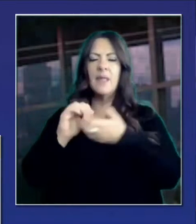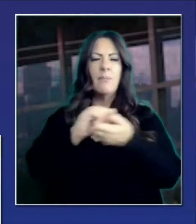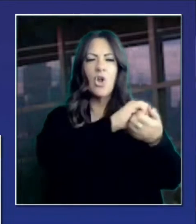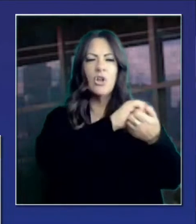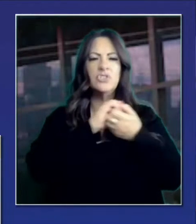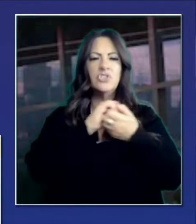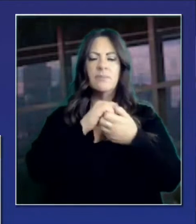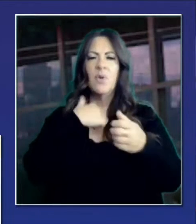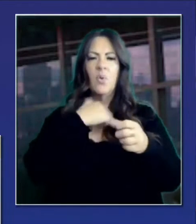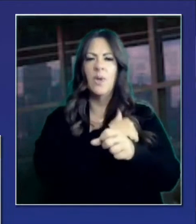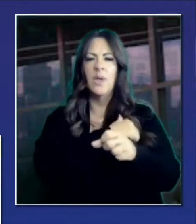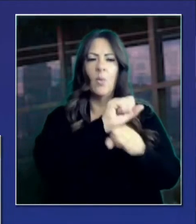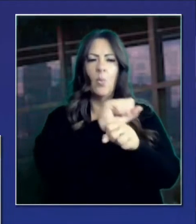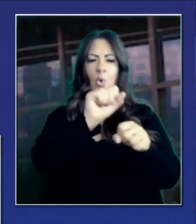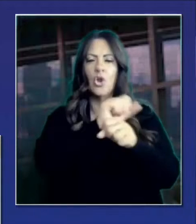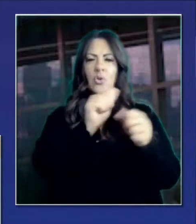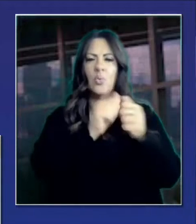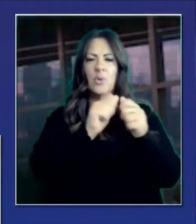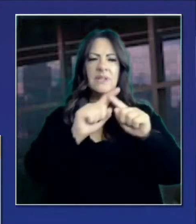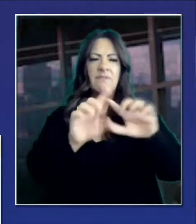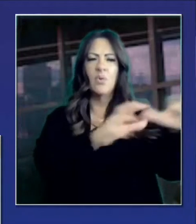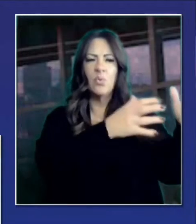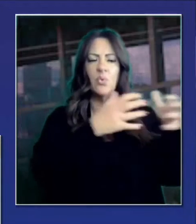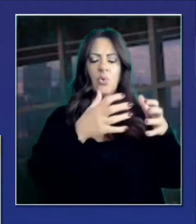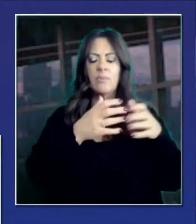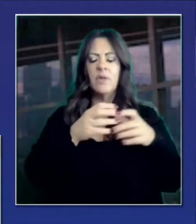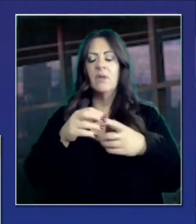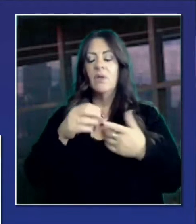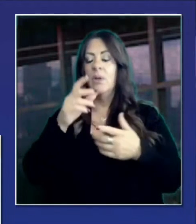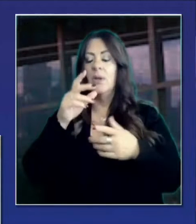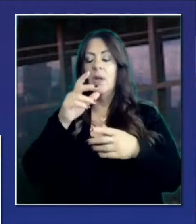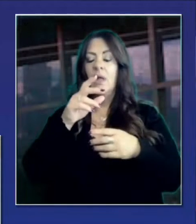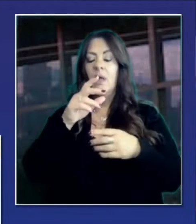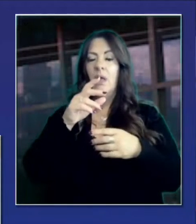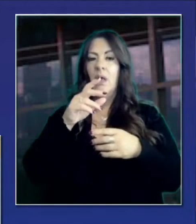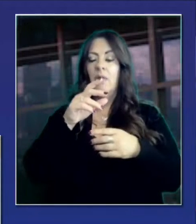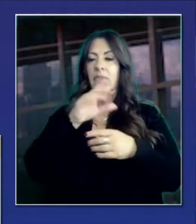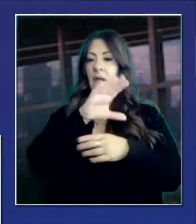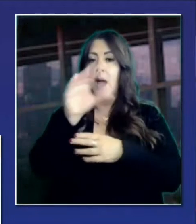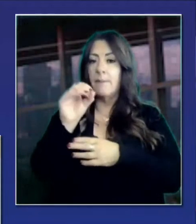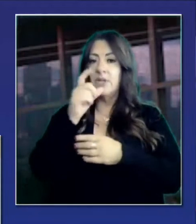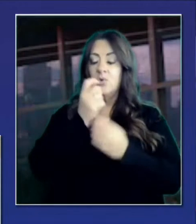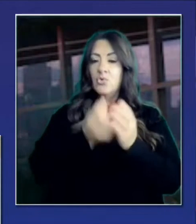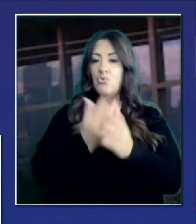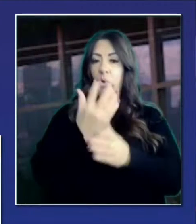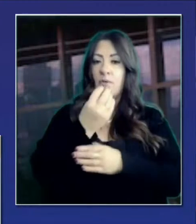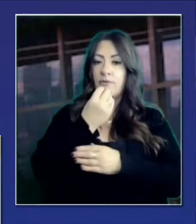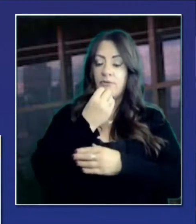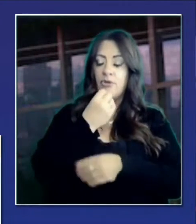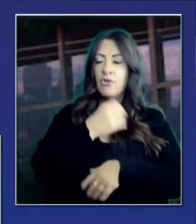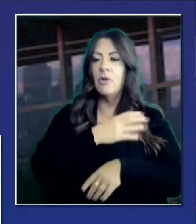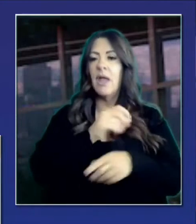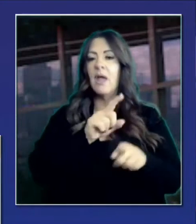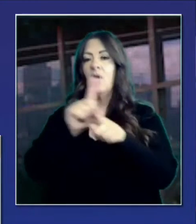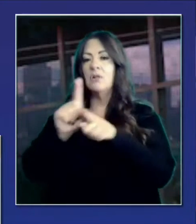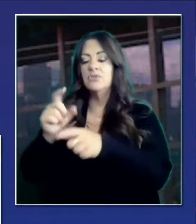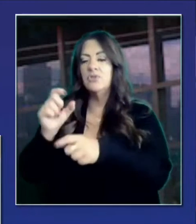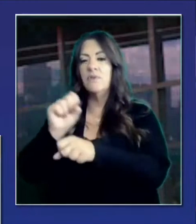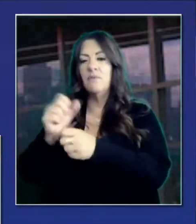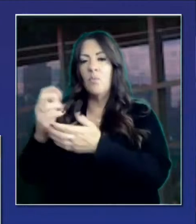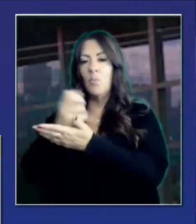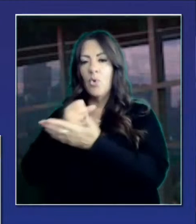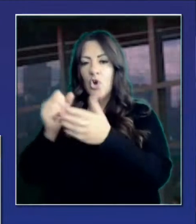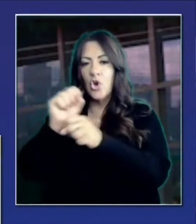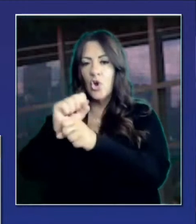created with farm growers, not just farm workers, as it relates to growers themselves, rather, and the partnership that you reference on the housing and some of